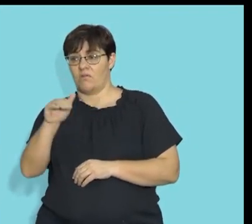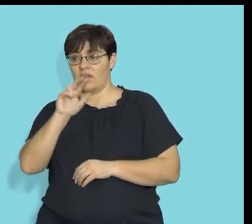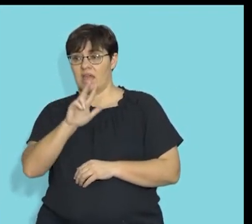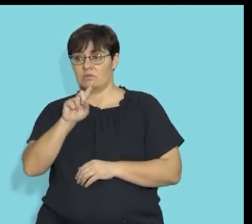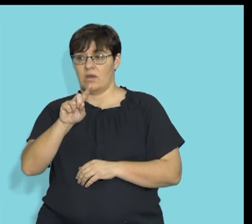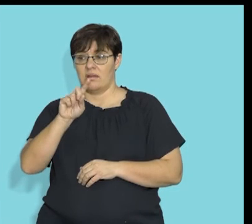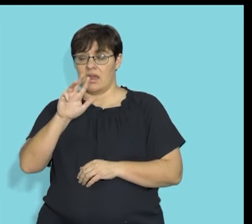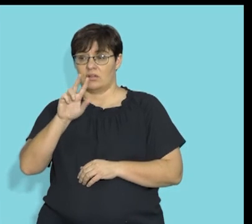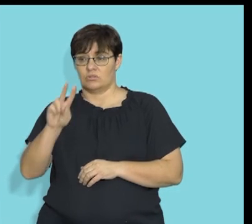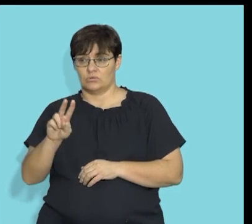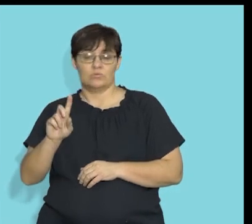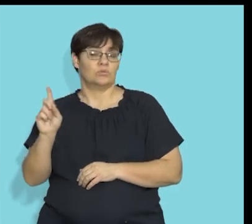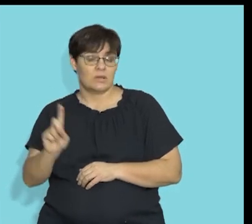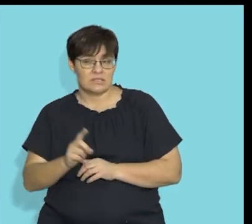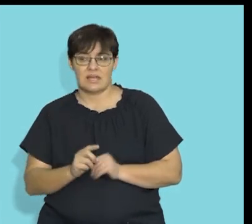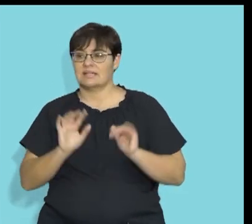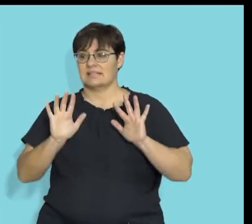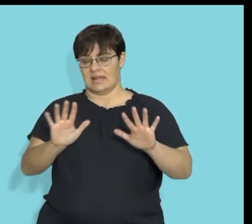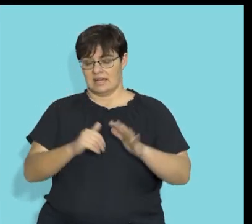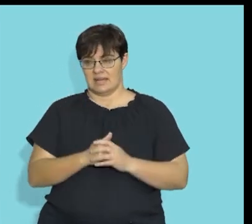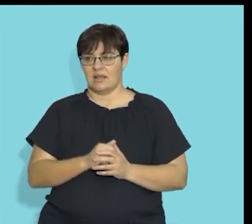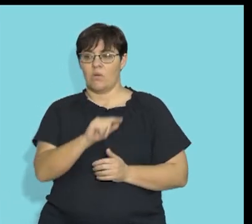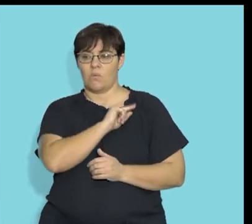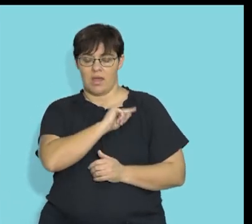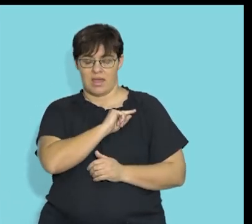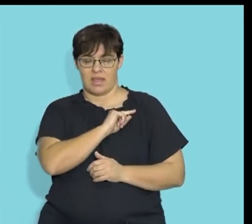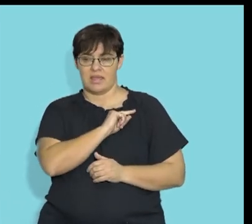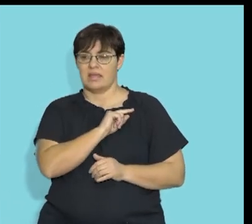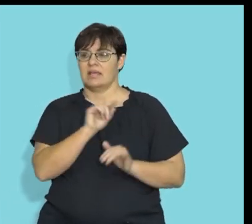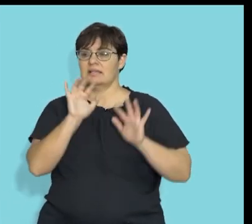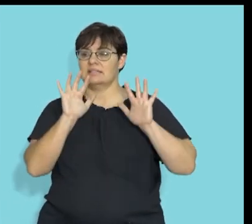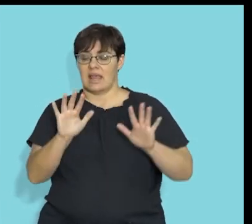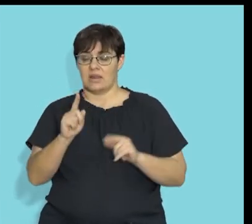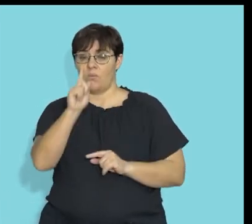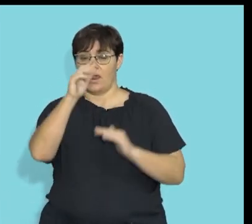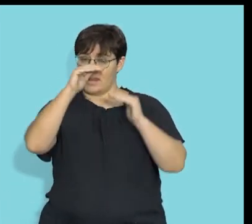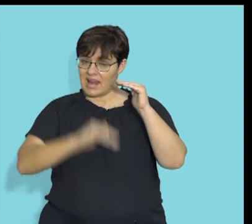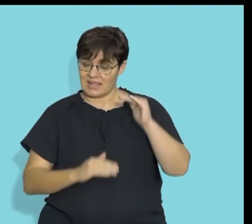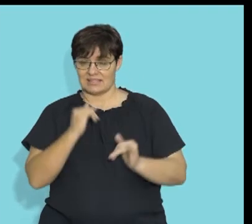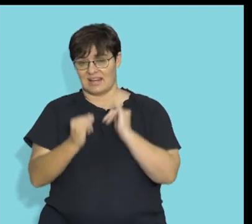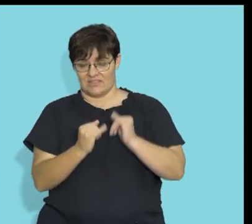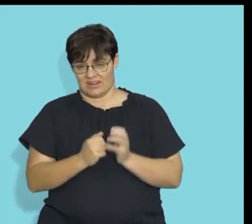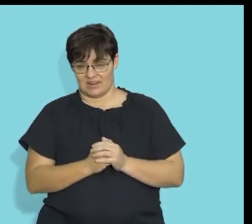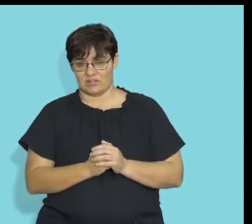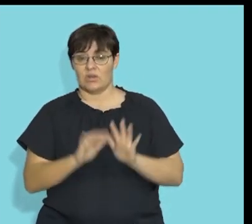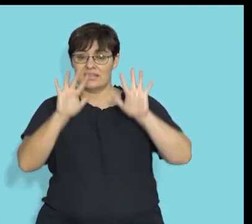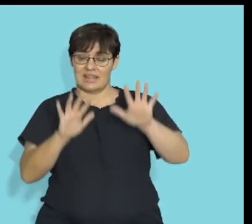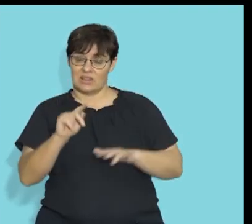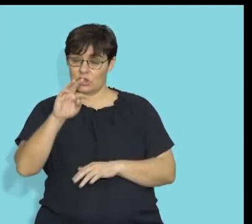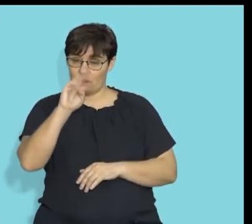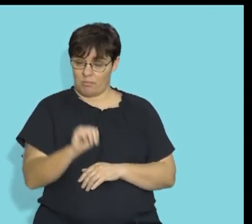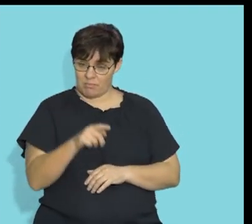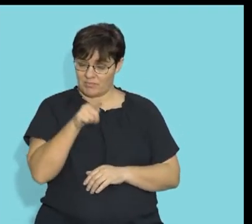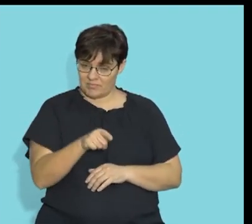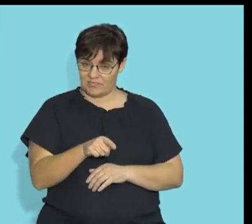over 8192 would have to be 10 because 10 is 1 less than 11. So the